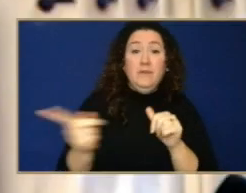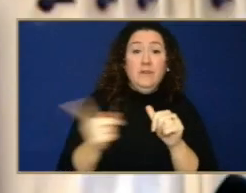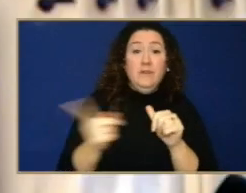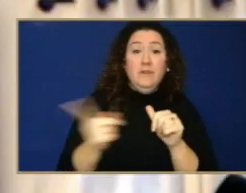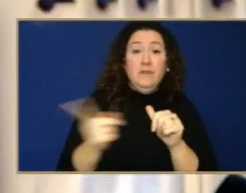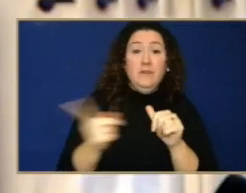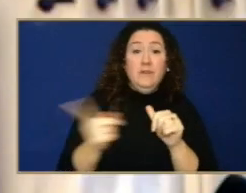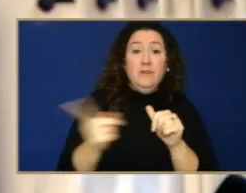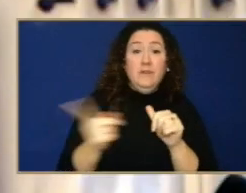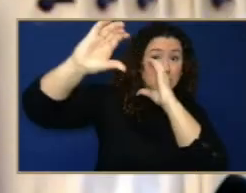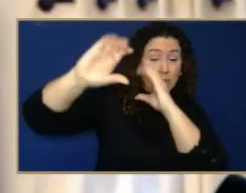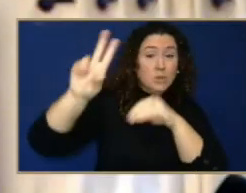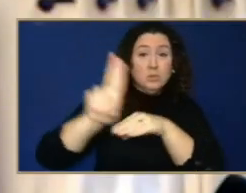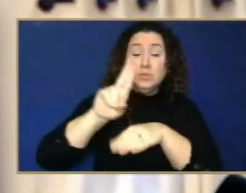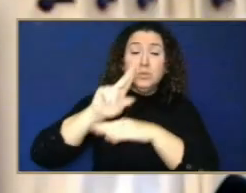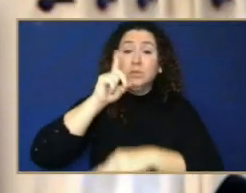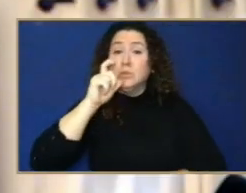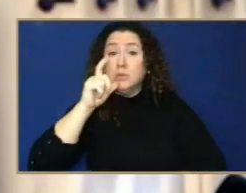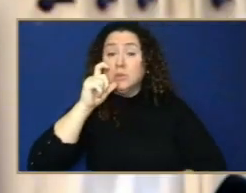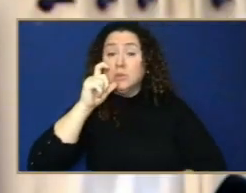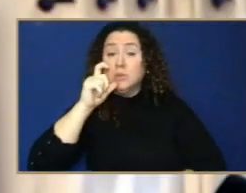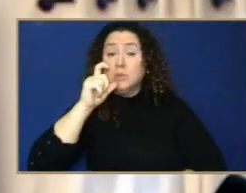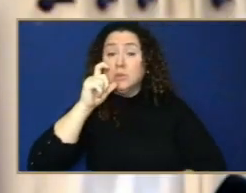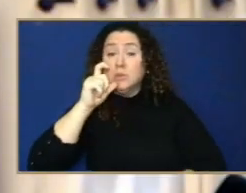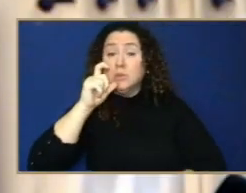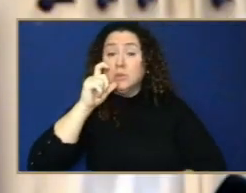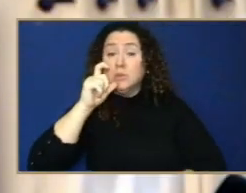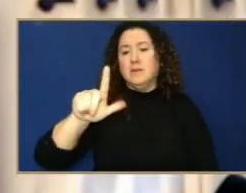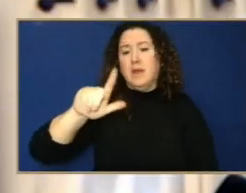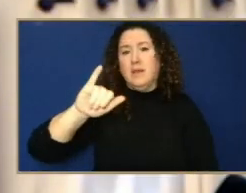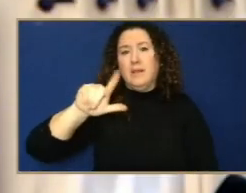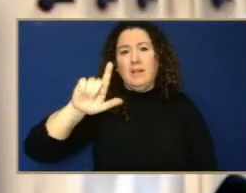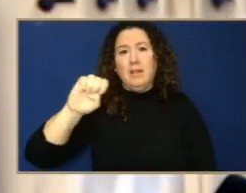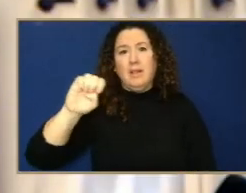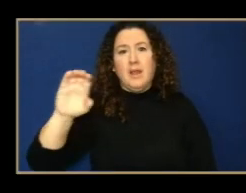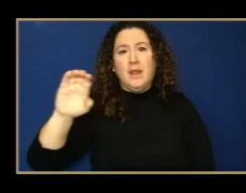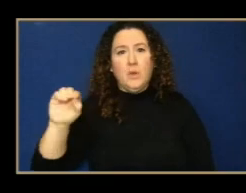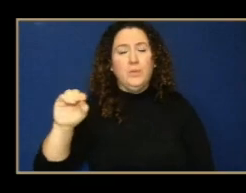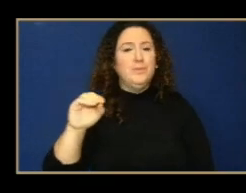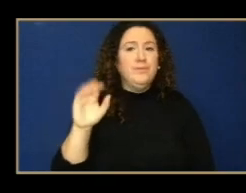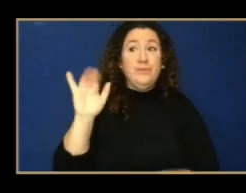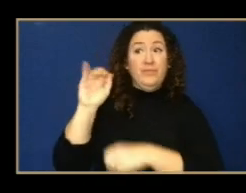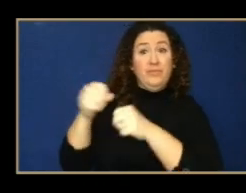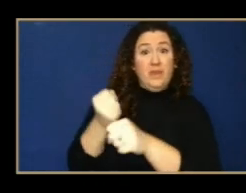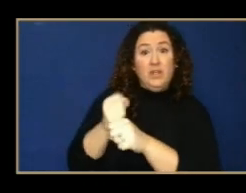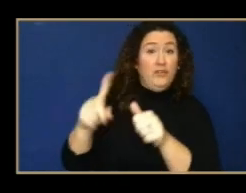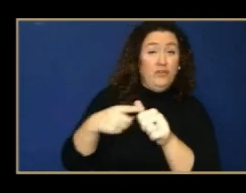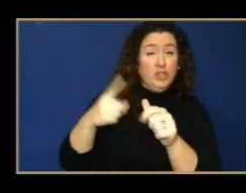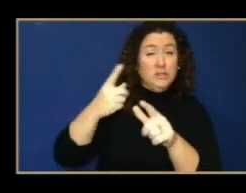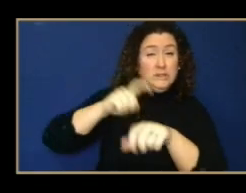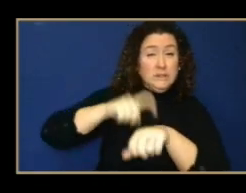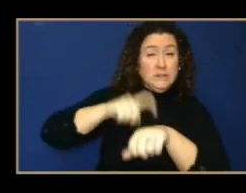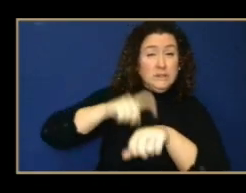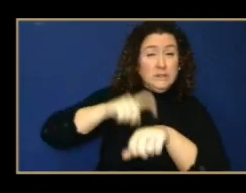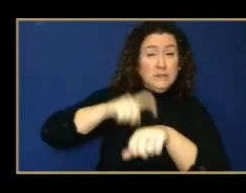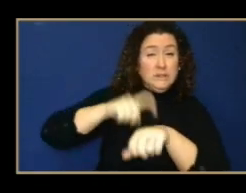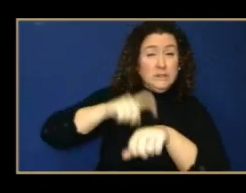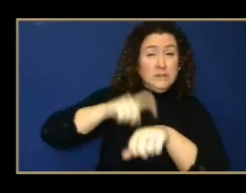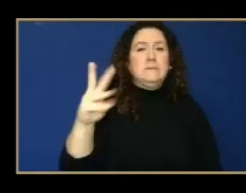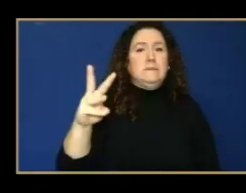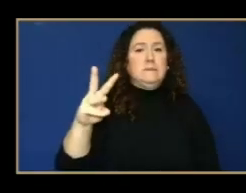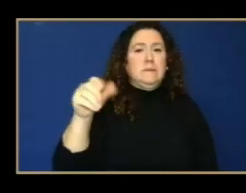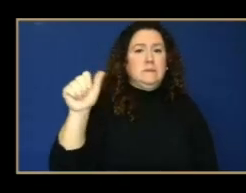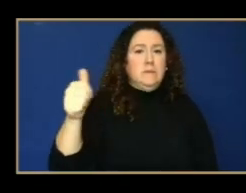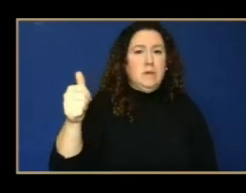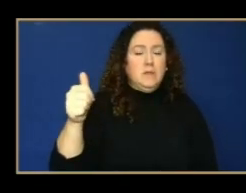the year 1610, which is a little bit this last conjunction of this size was in 1623. In